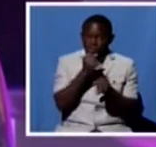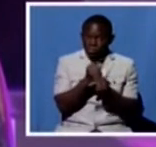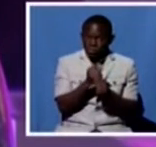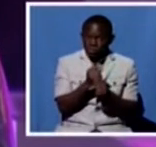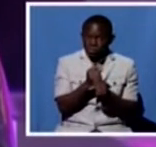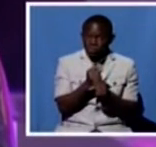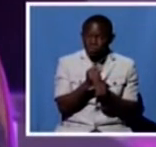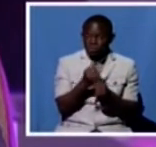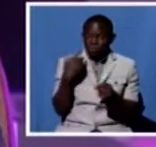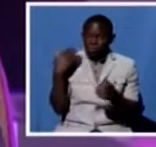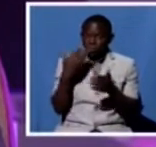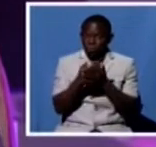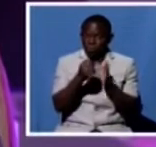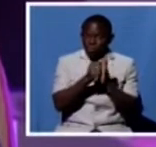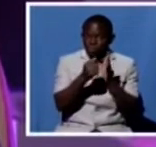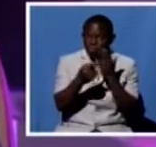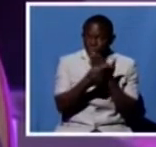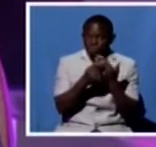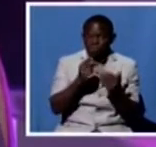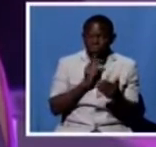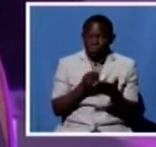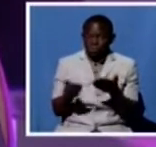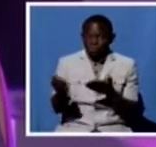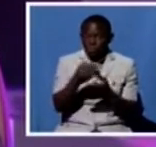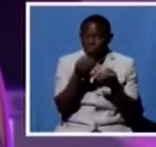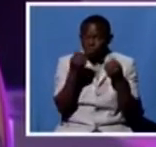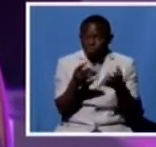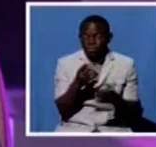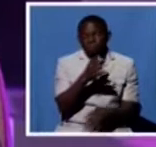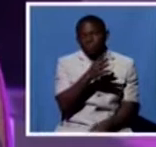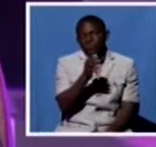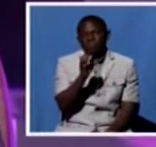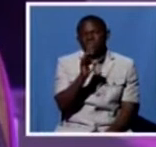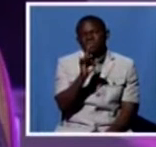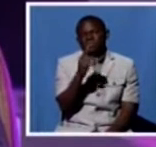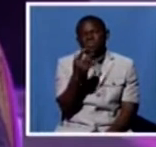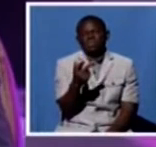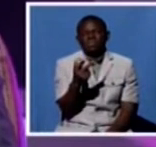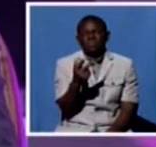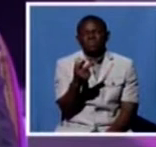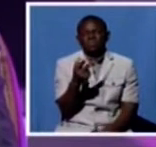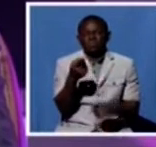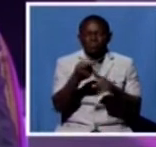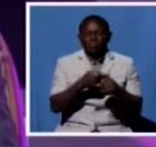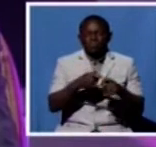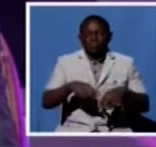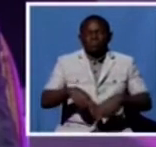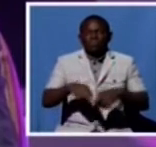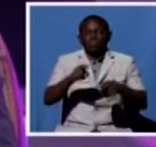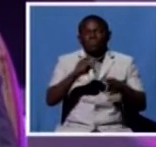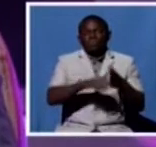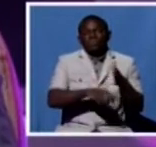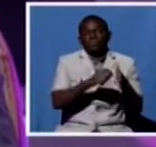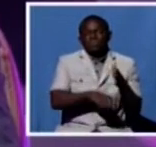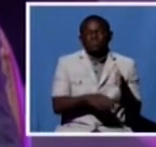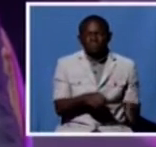collected 538 million from the tolls. What we've received from Ministry of Finance, and this I would want to emphasize, is more